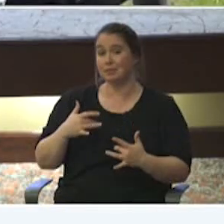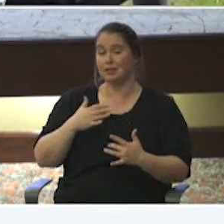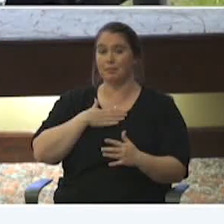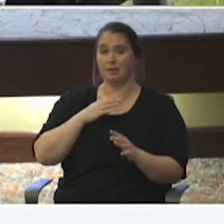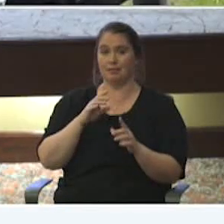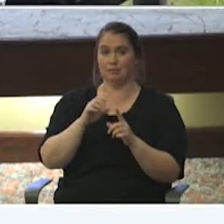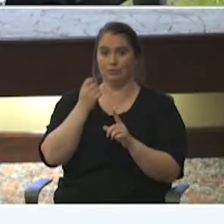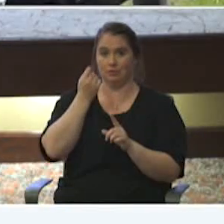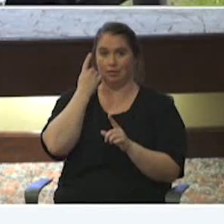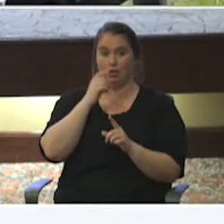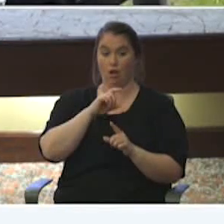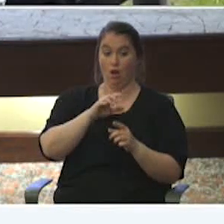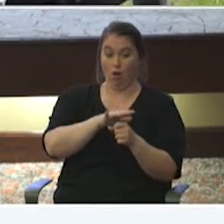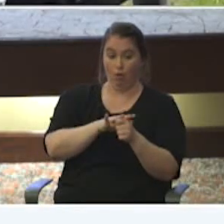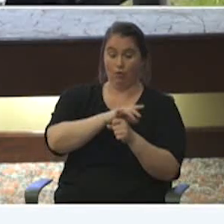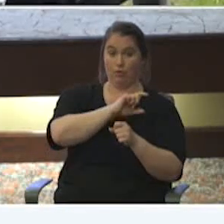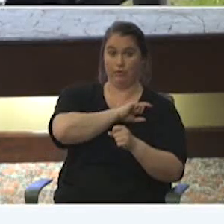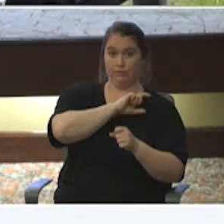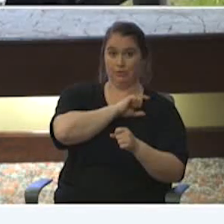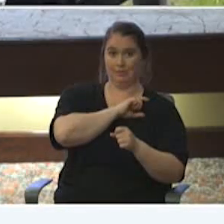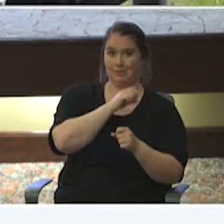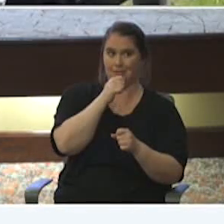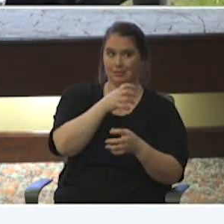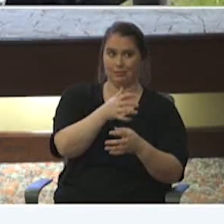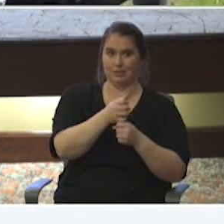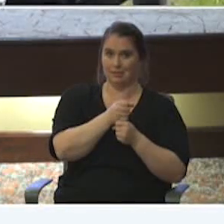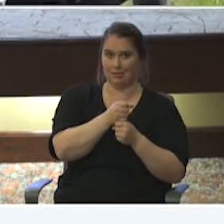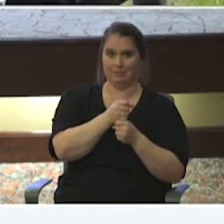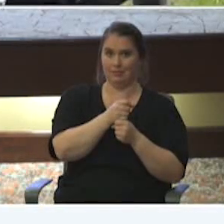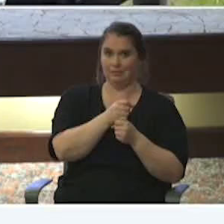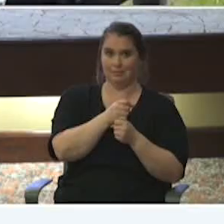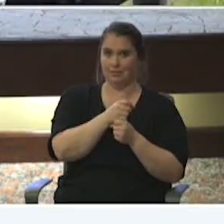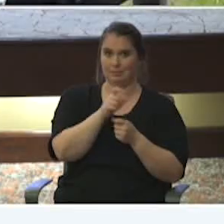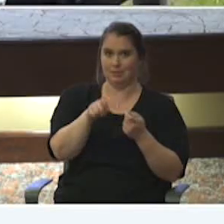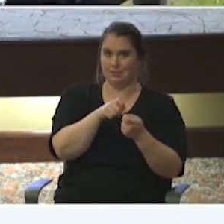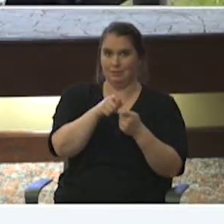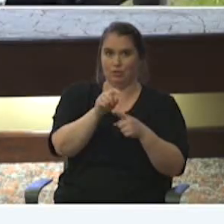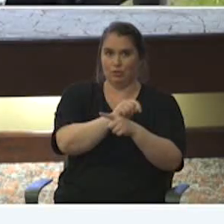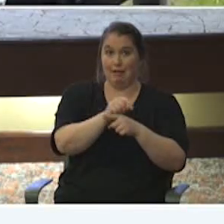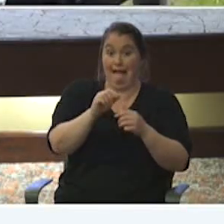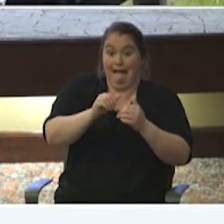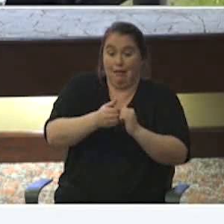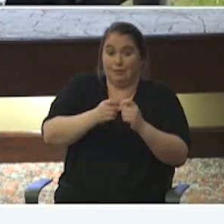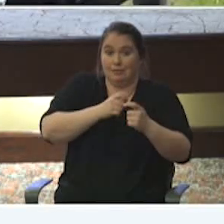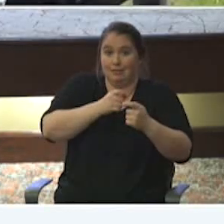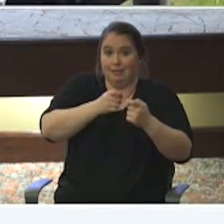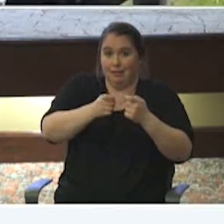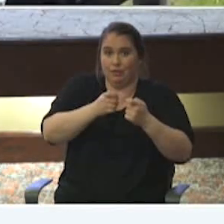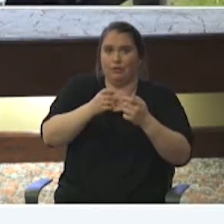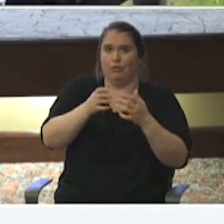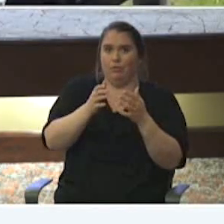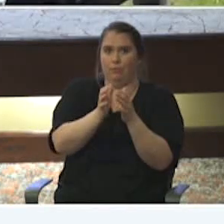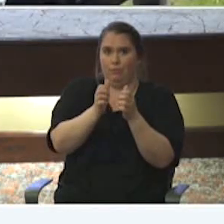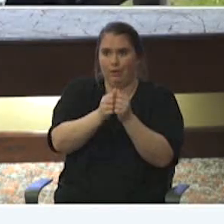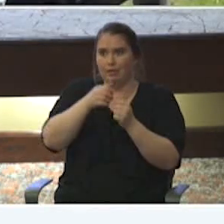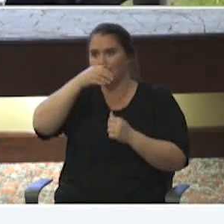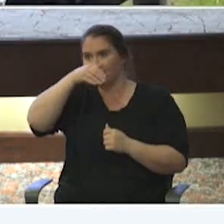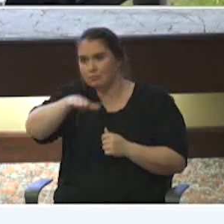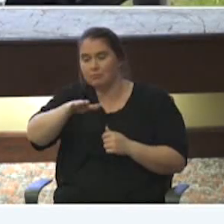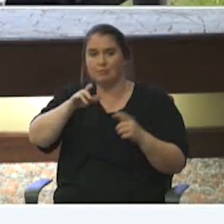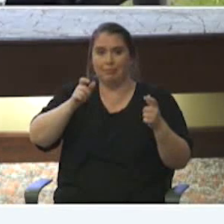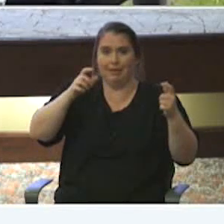local law enforcement does not necessarily receive specialized training on how to handle crisis situations with elephants or big cats or